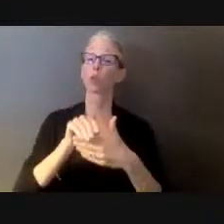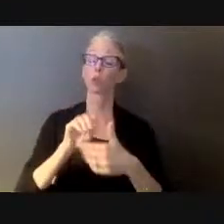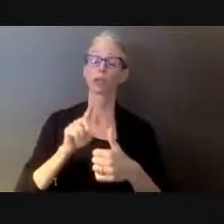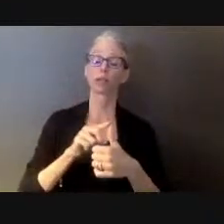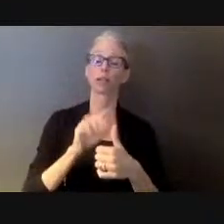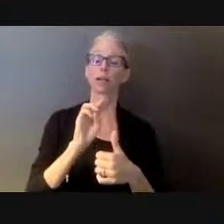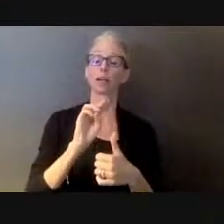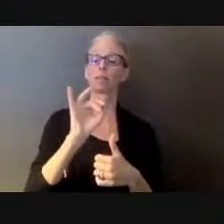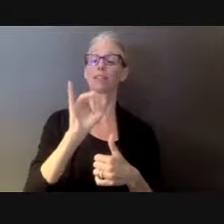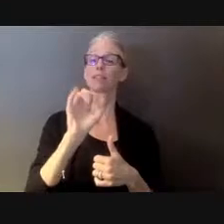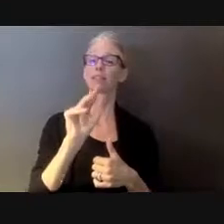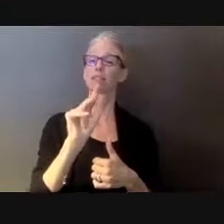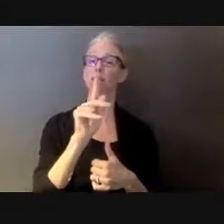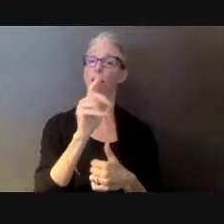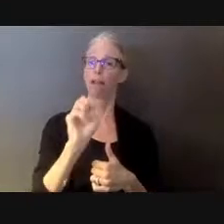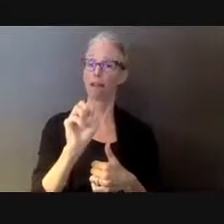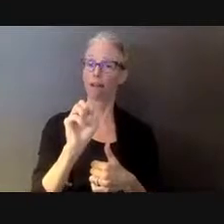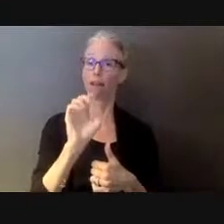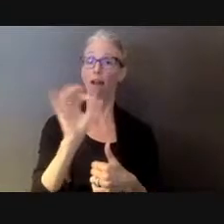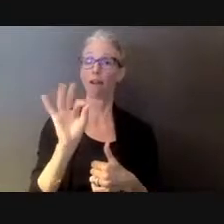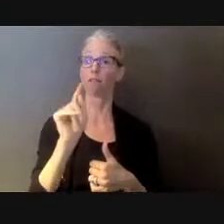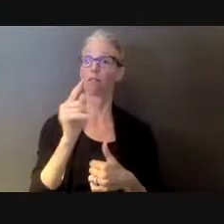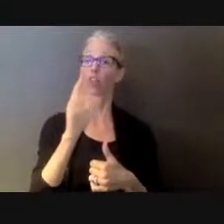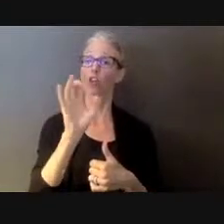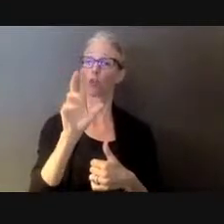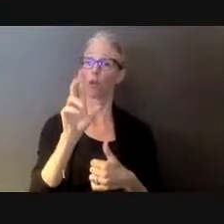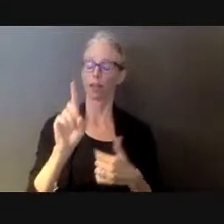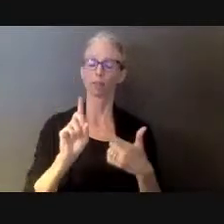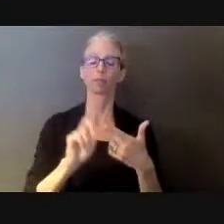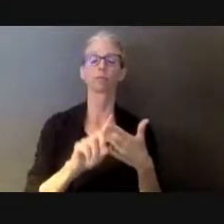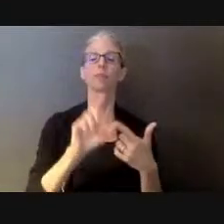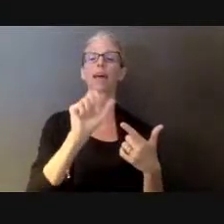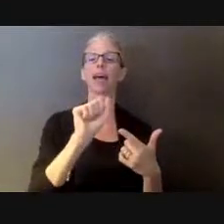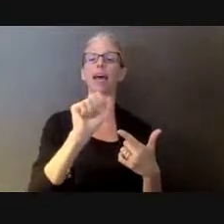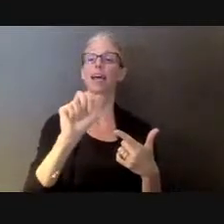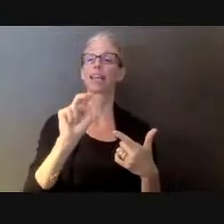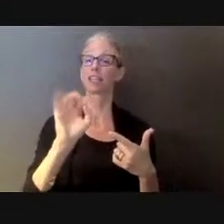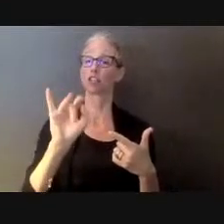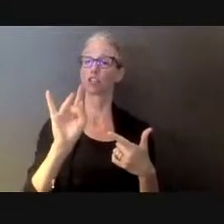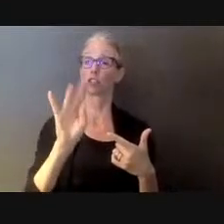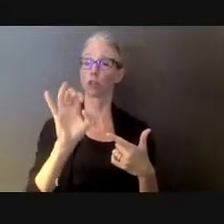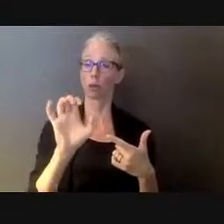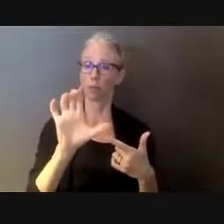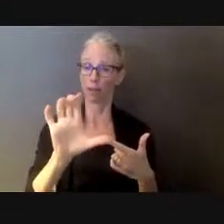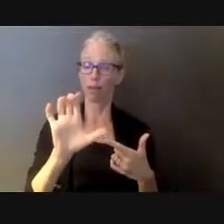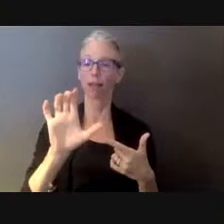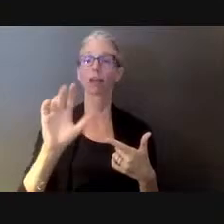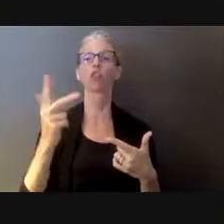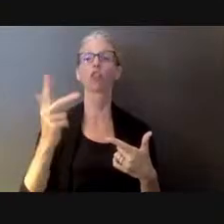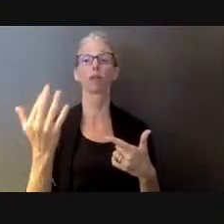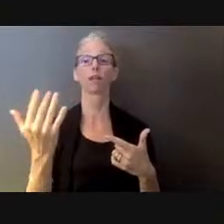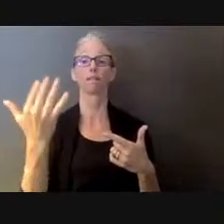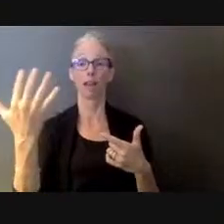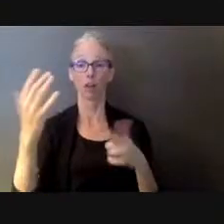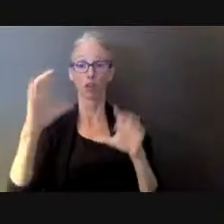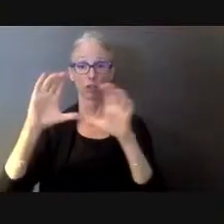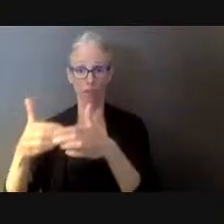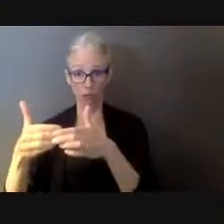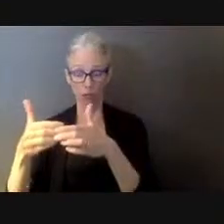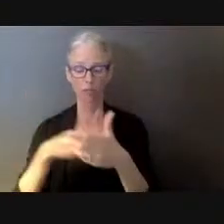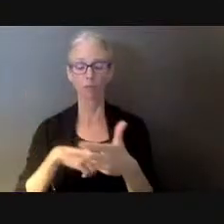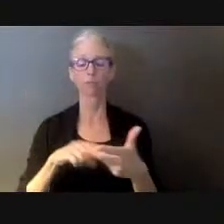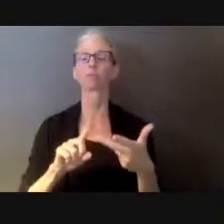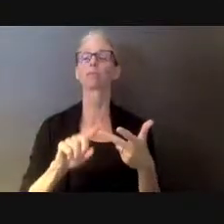Credit, Anishinaabeg, Three Fires Confederacy Peoples, the Haudenosaunee Six